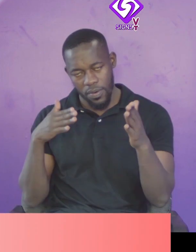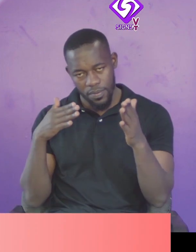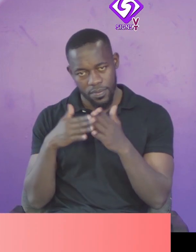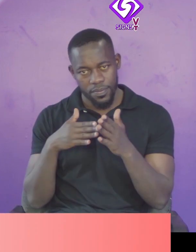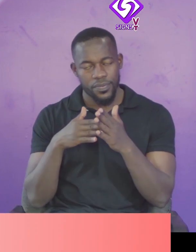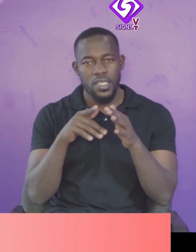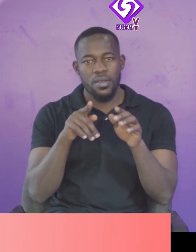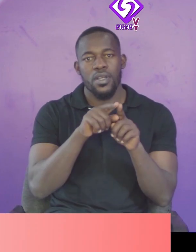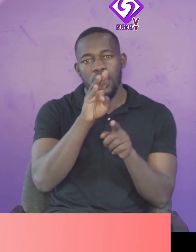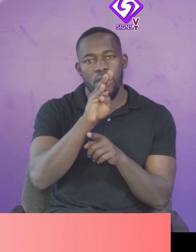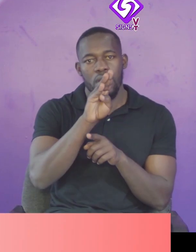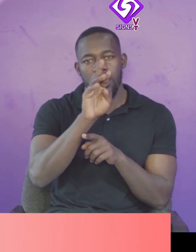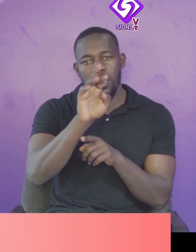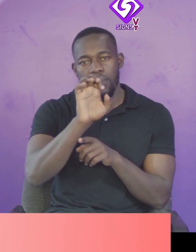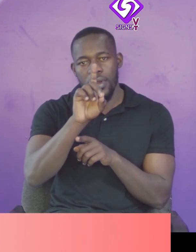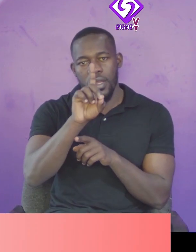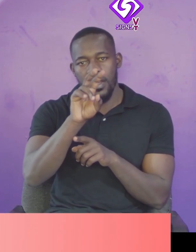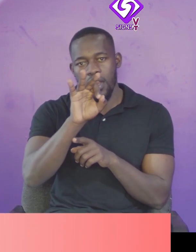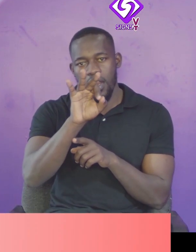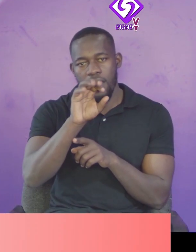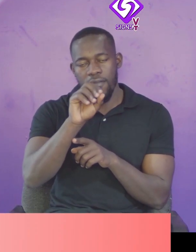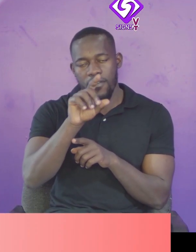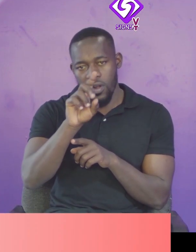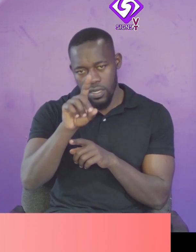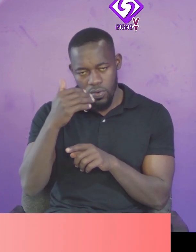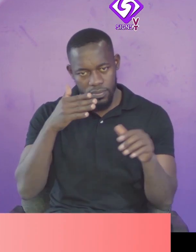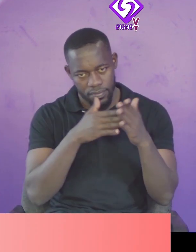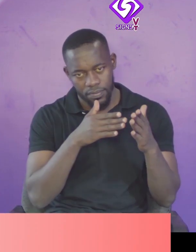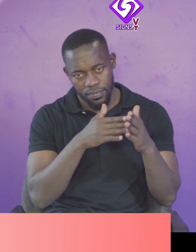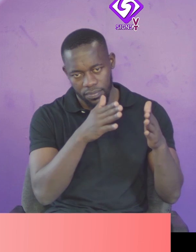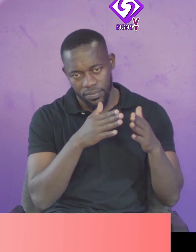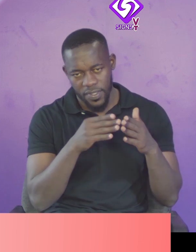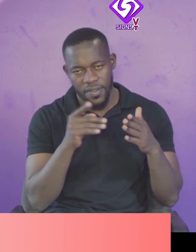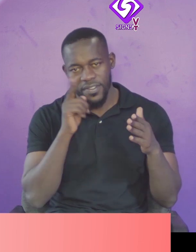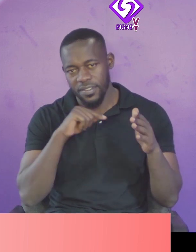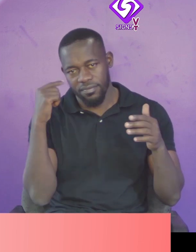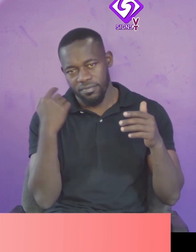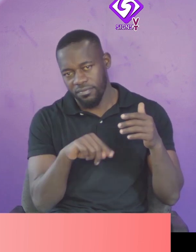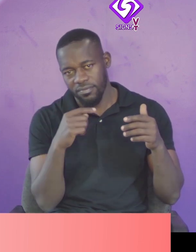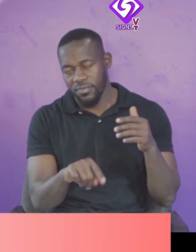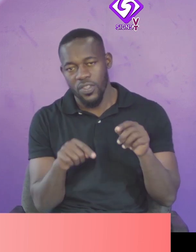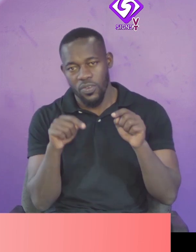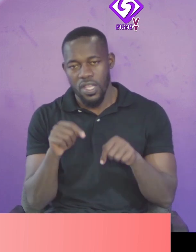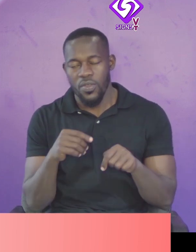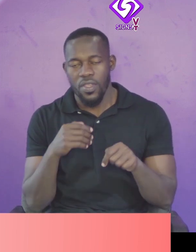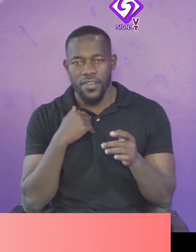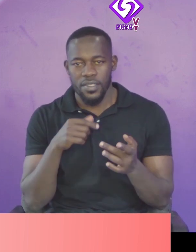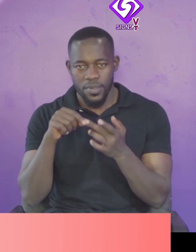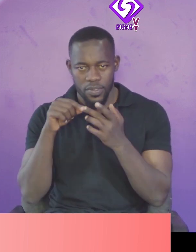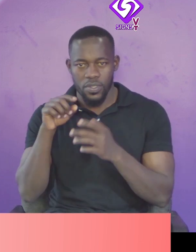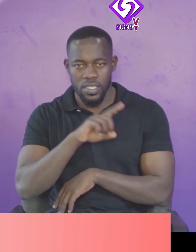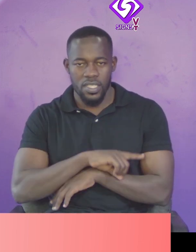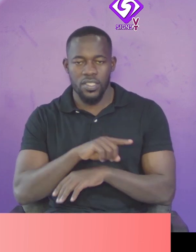midweek, 2-0. Now we have another special event today. This evening,